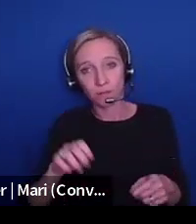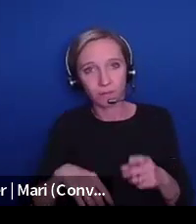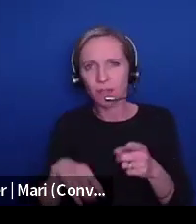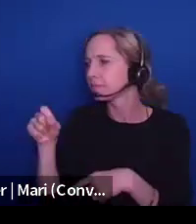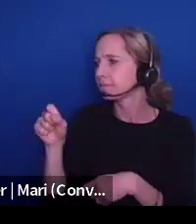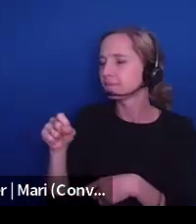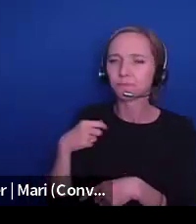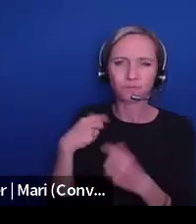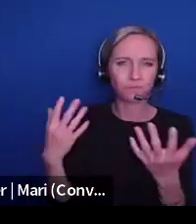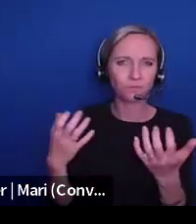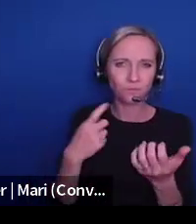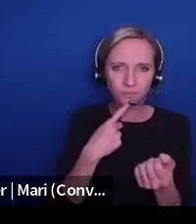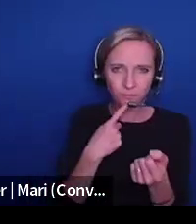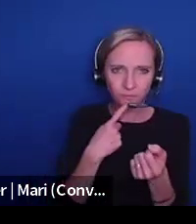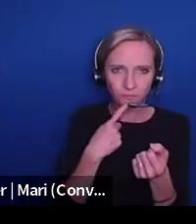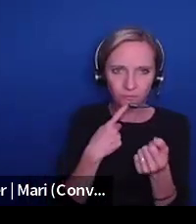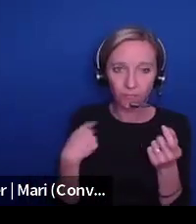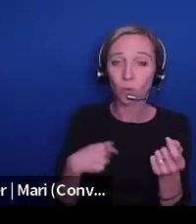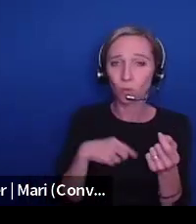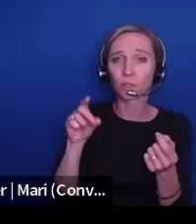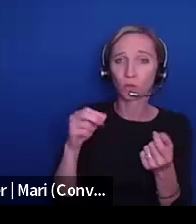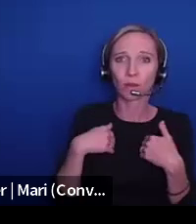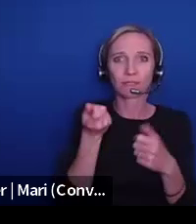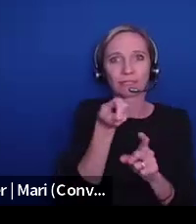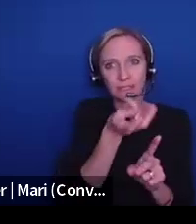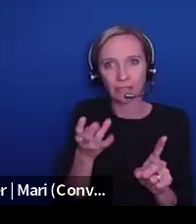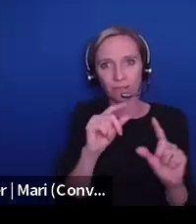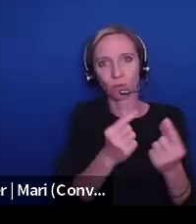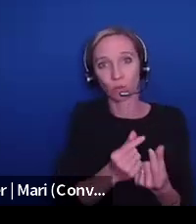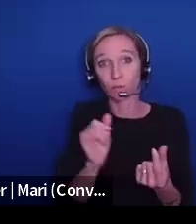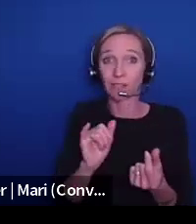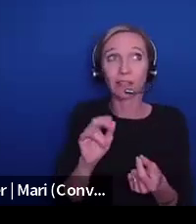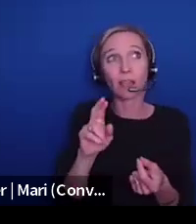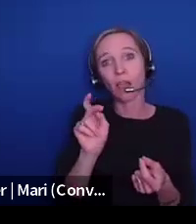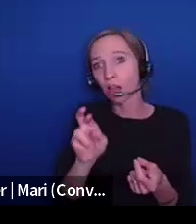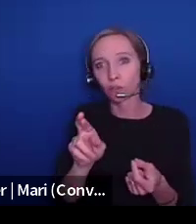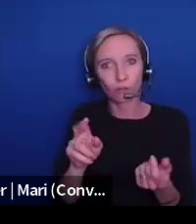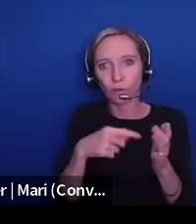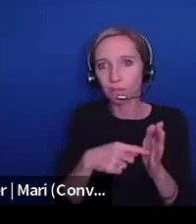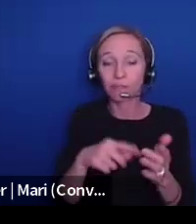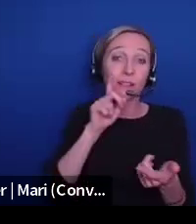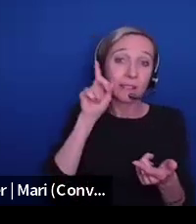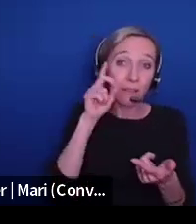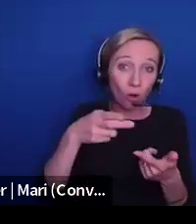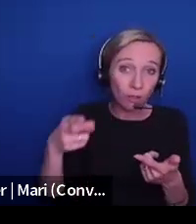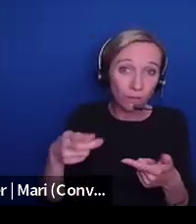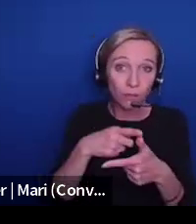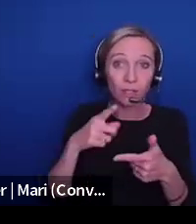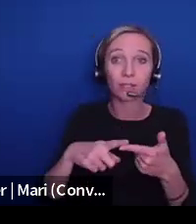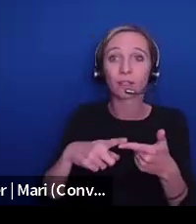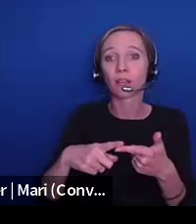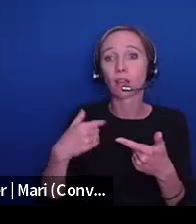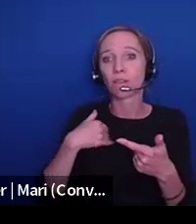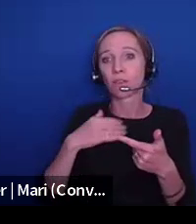Yeah, and I wanted to say we do have several groups of like underrepresented groups, right? We have the deaf and hard of hearing. There is